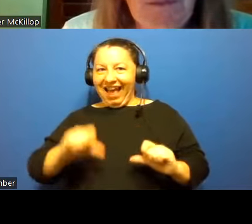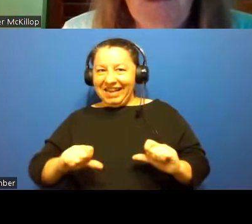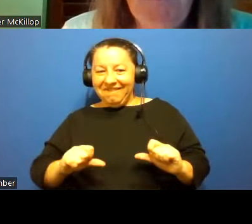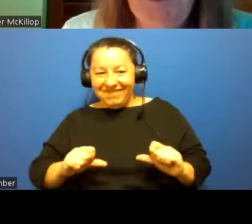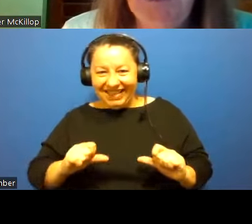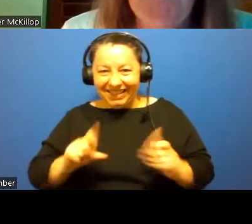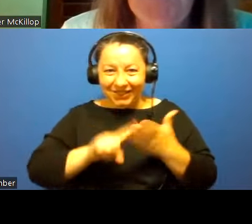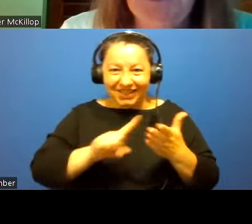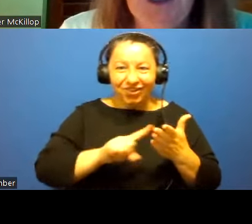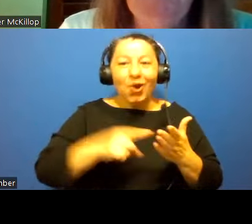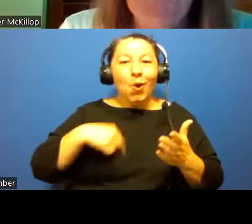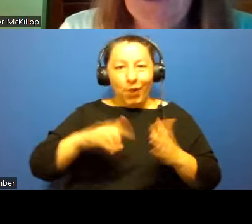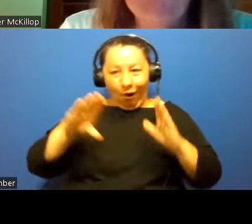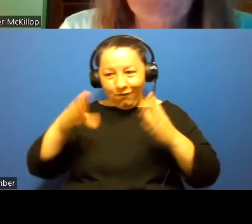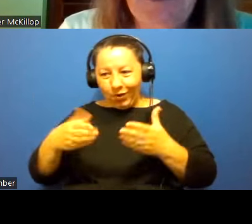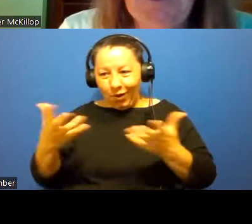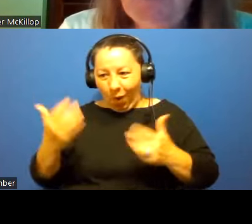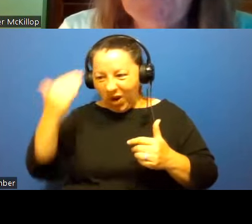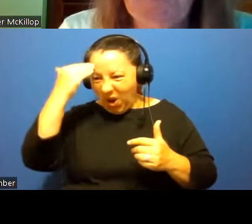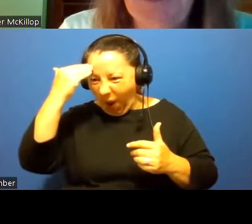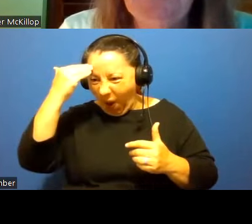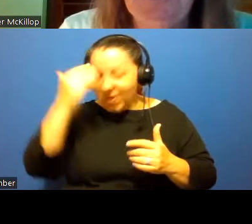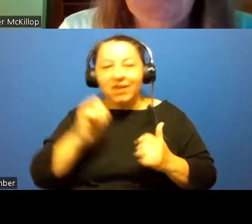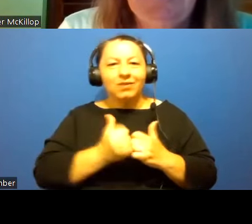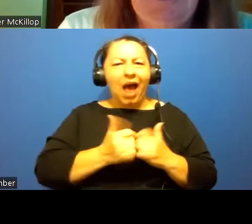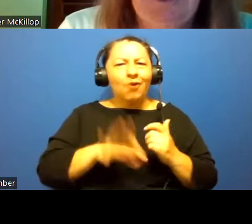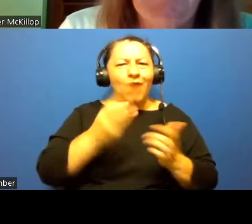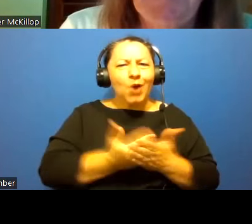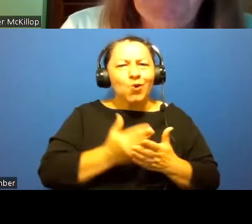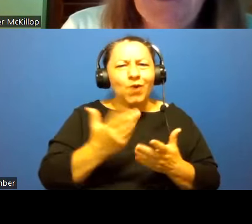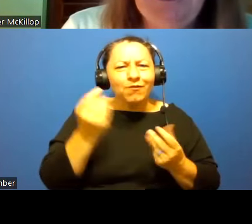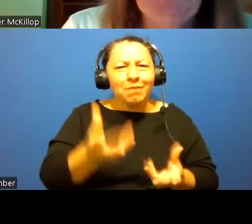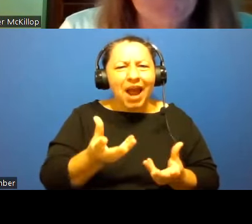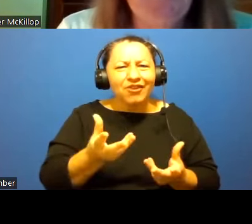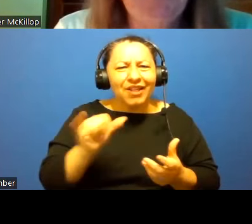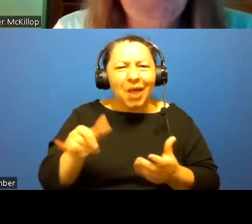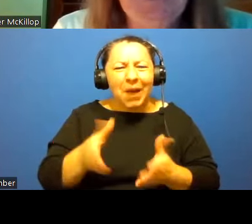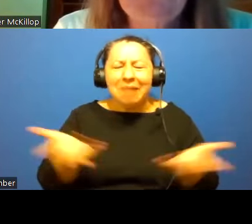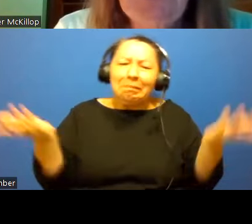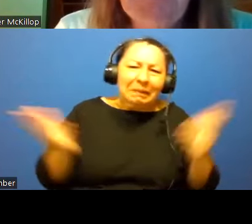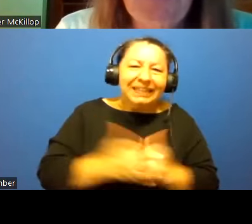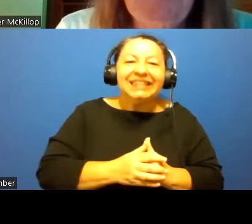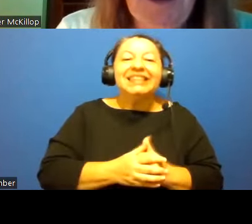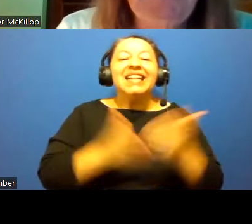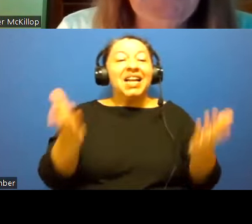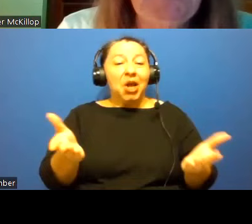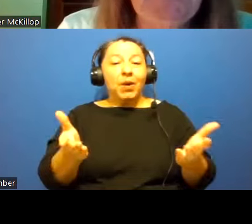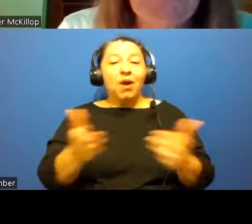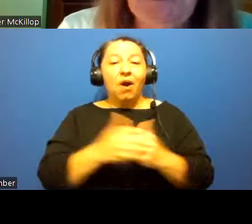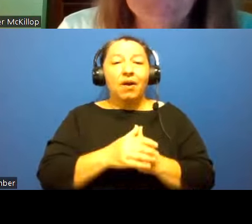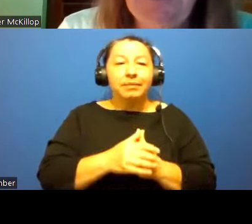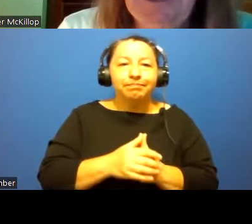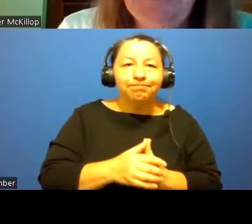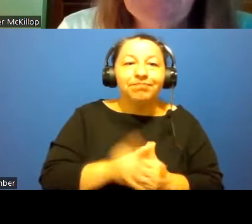on what we know. So how do you find out new information? But here we are at K'ak Naab. This is